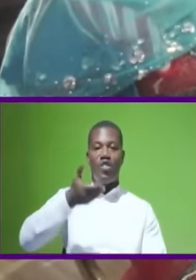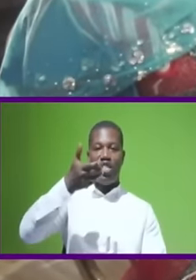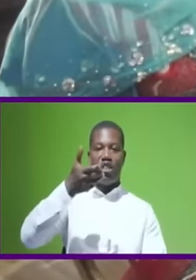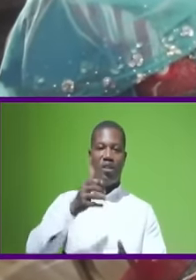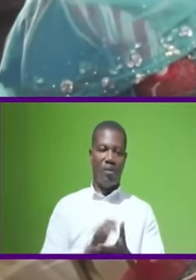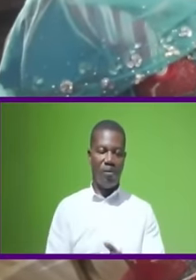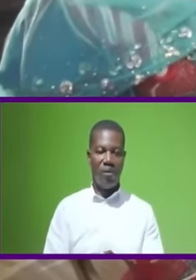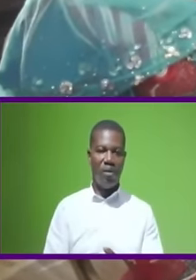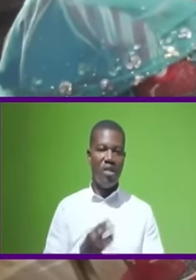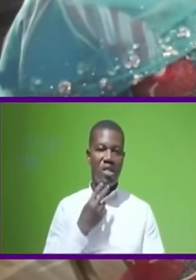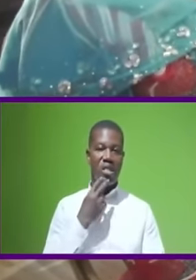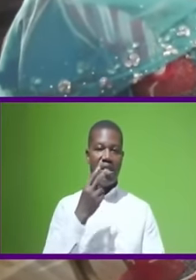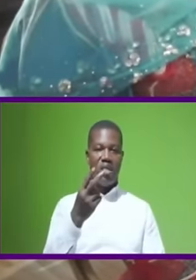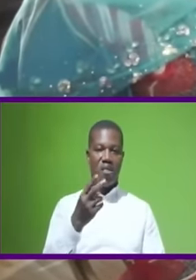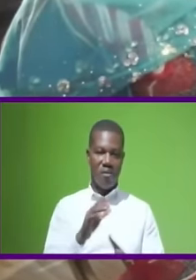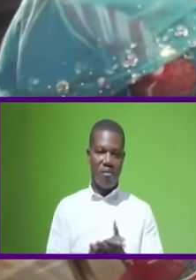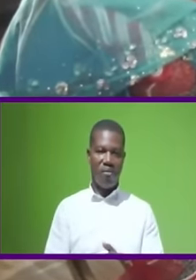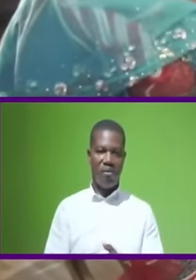hunya.